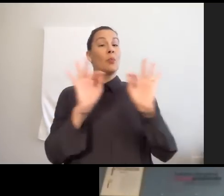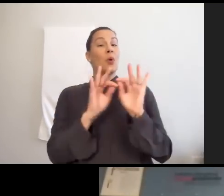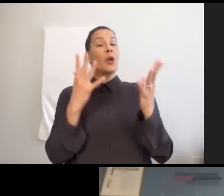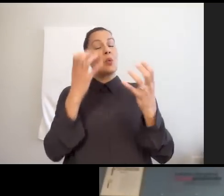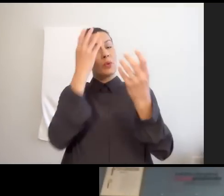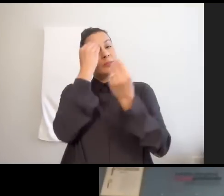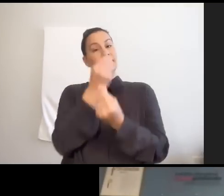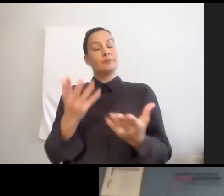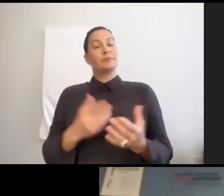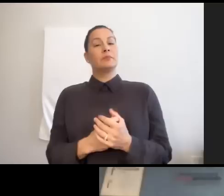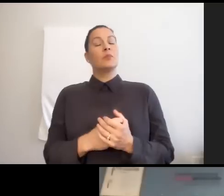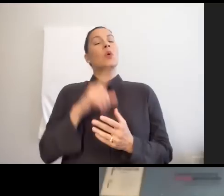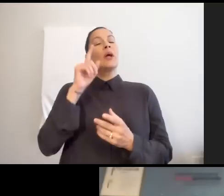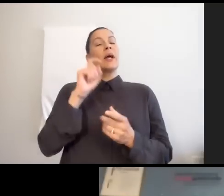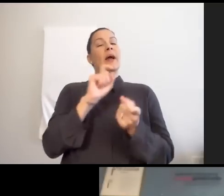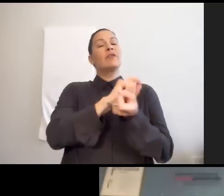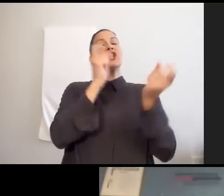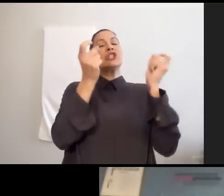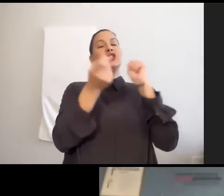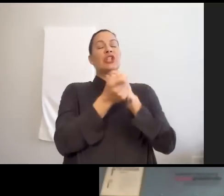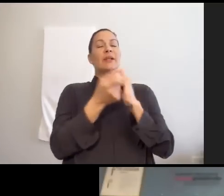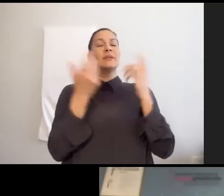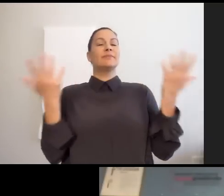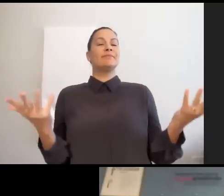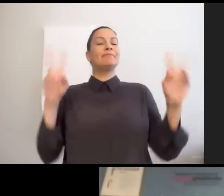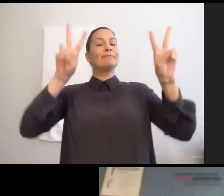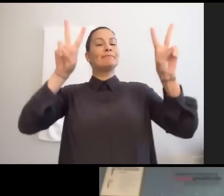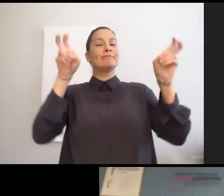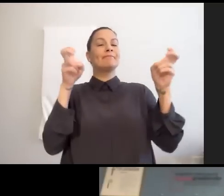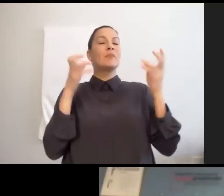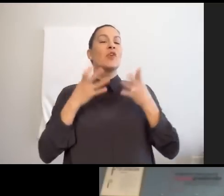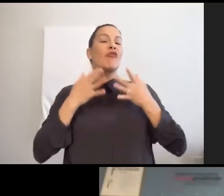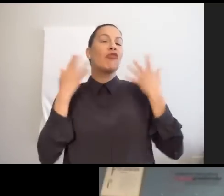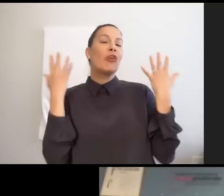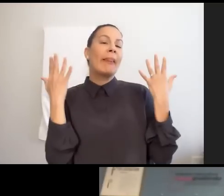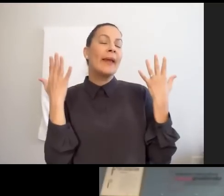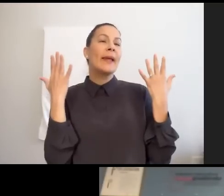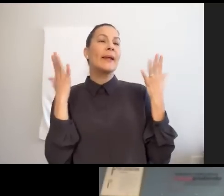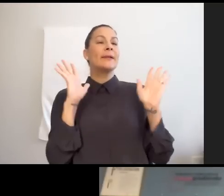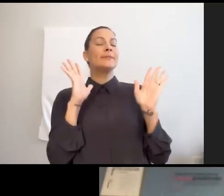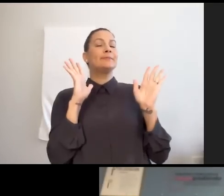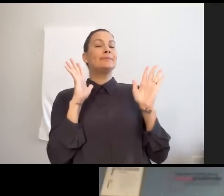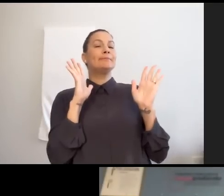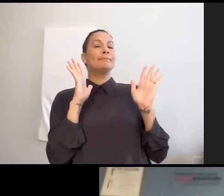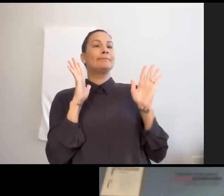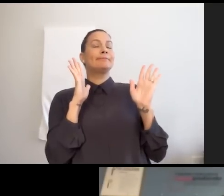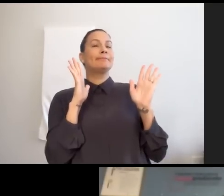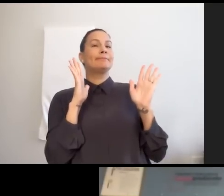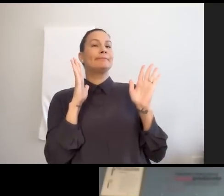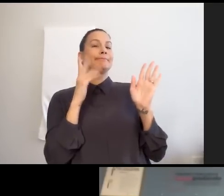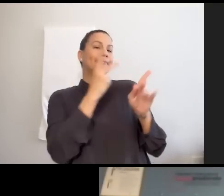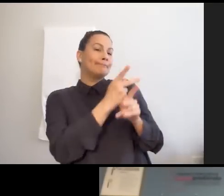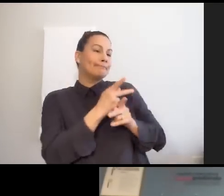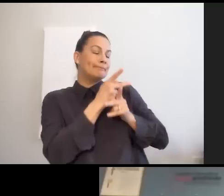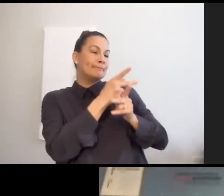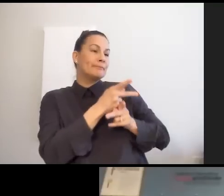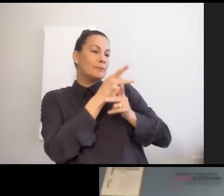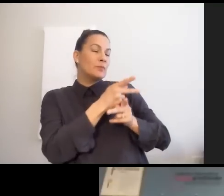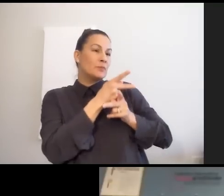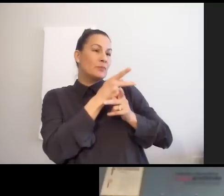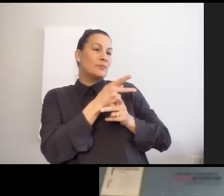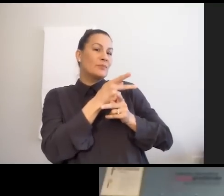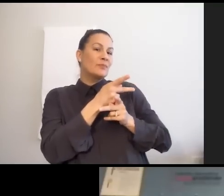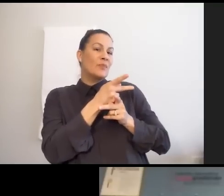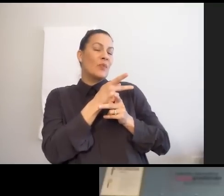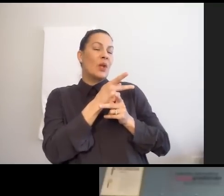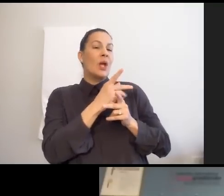we need to change this friendly or kind discourse that we currently use or employ. We need to